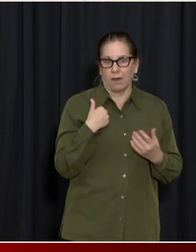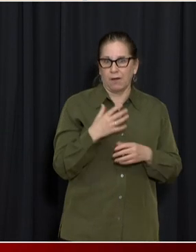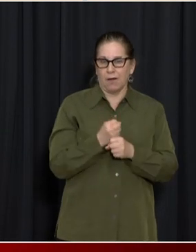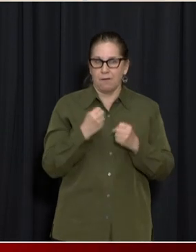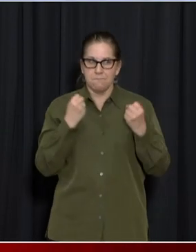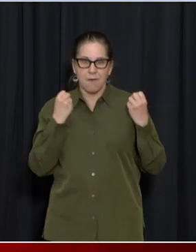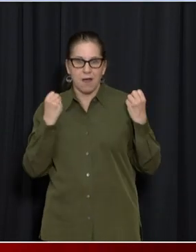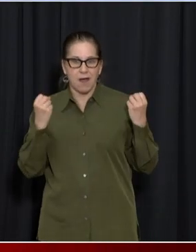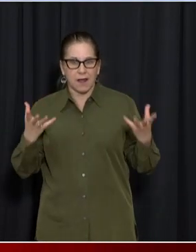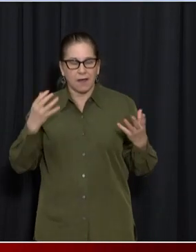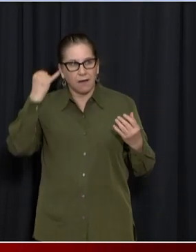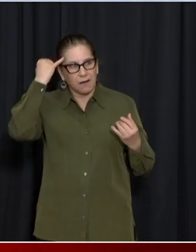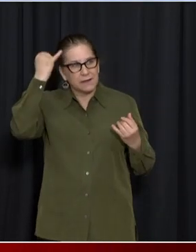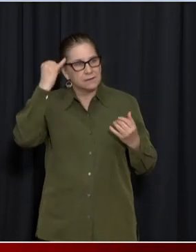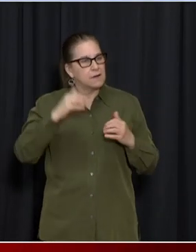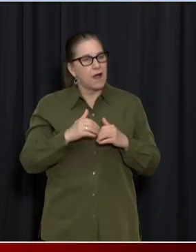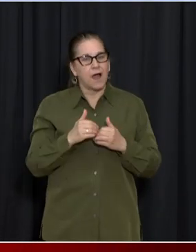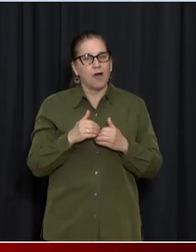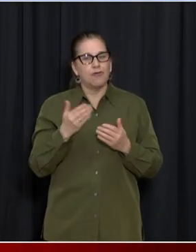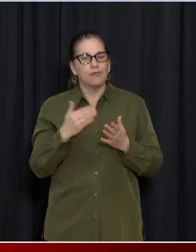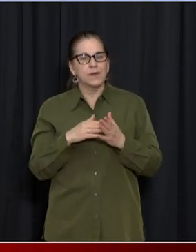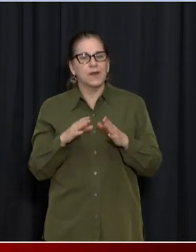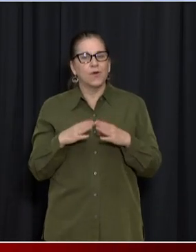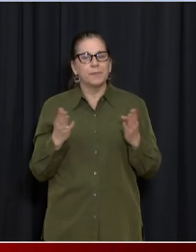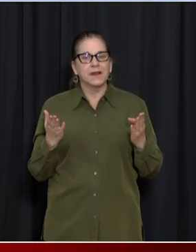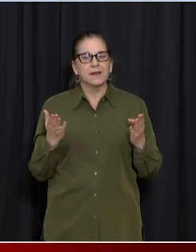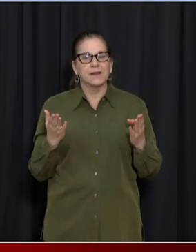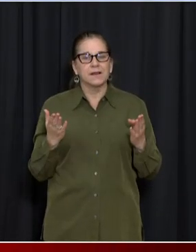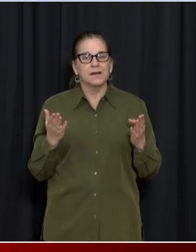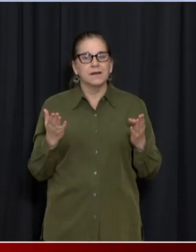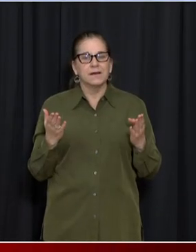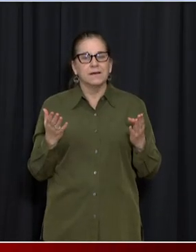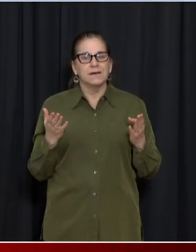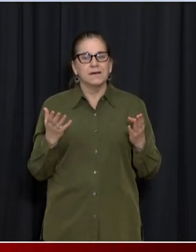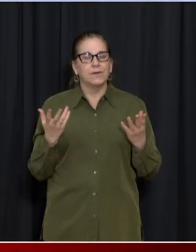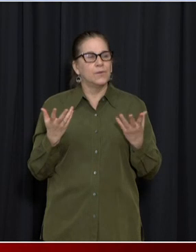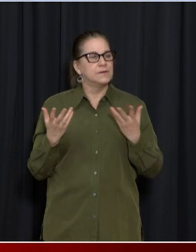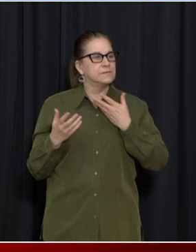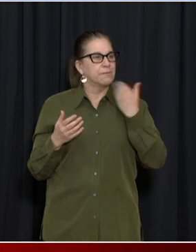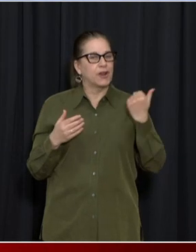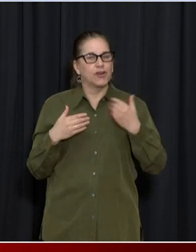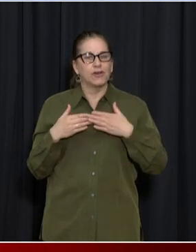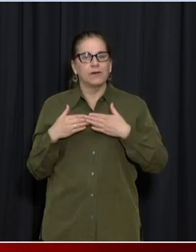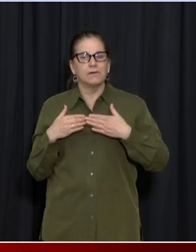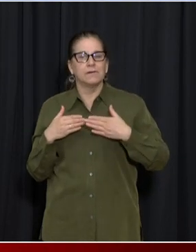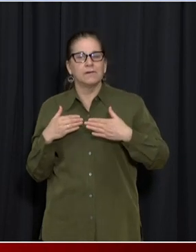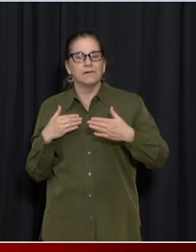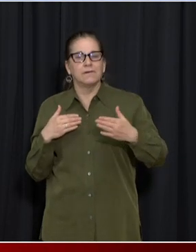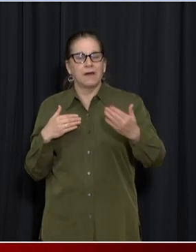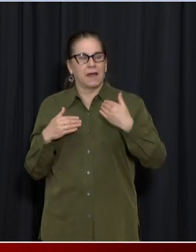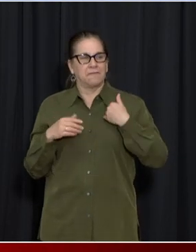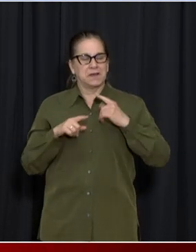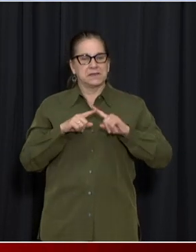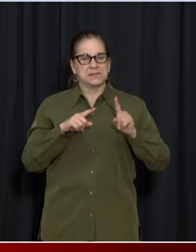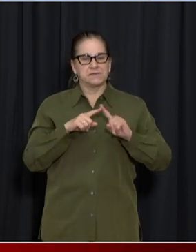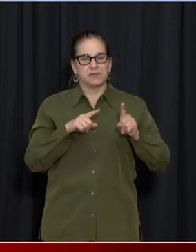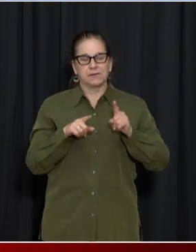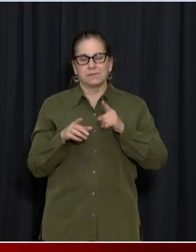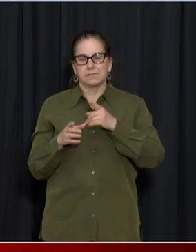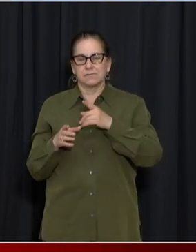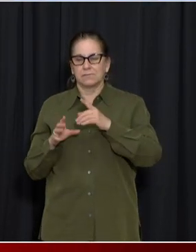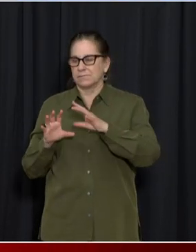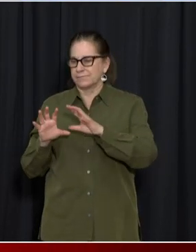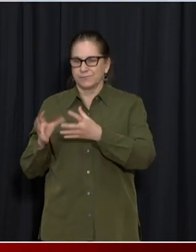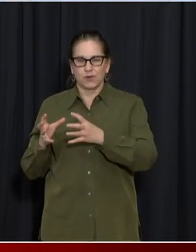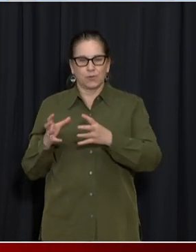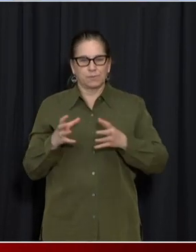back better. These recommendations cut across sectors and activities and include